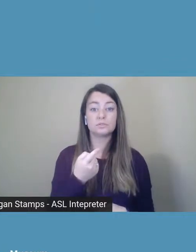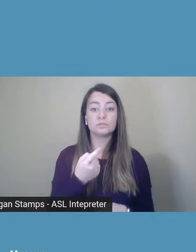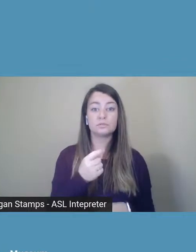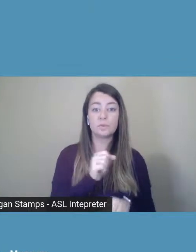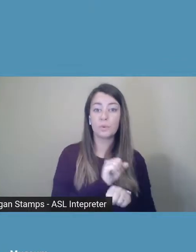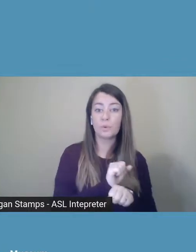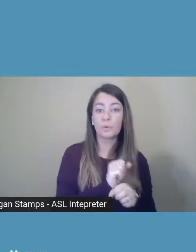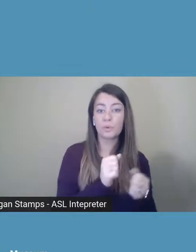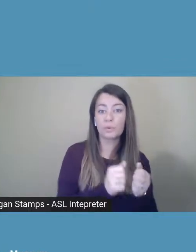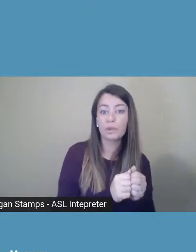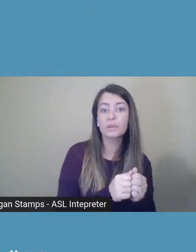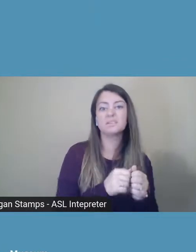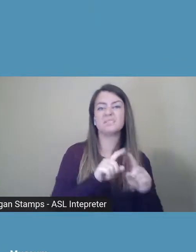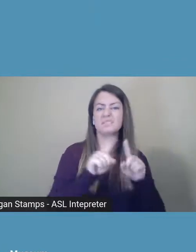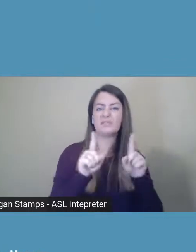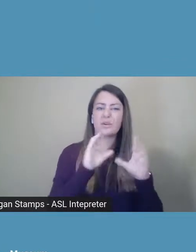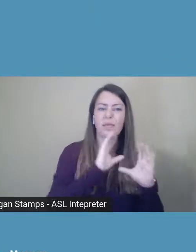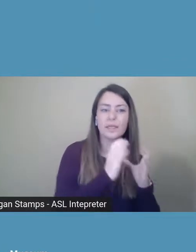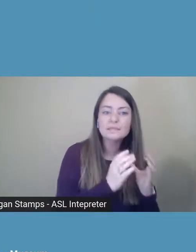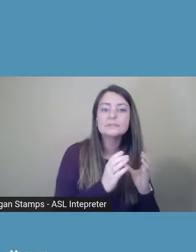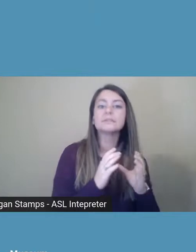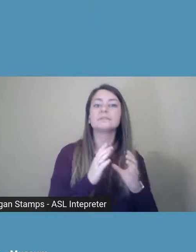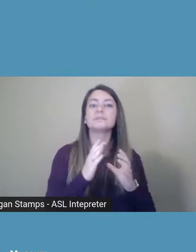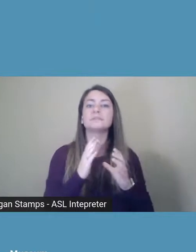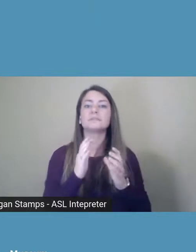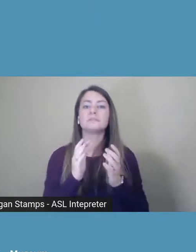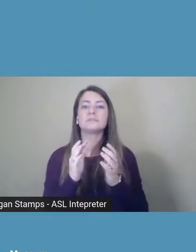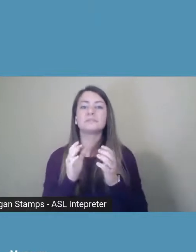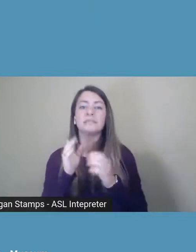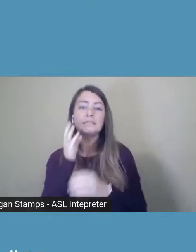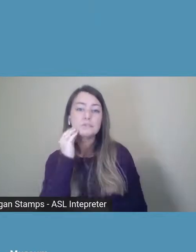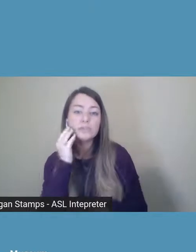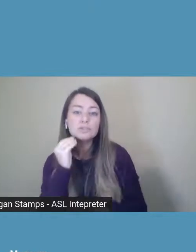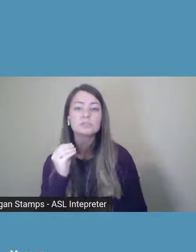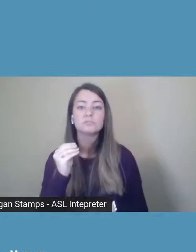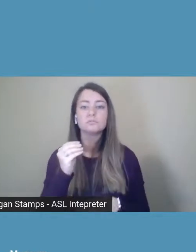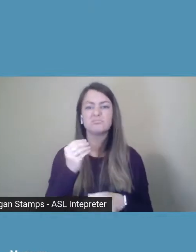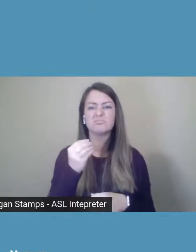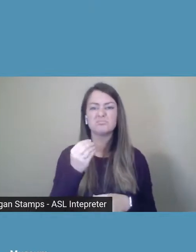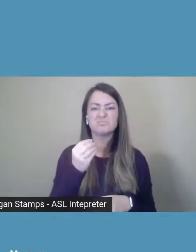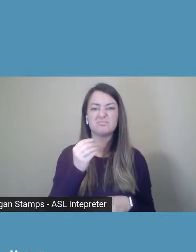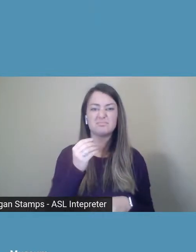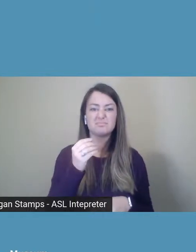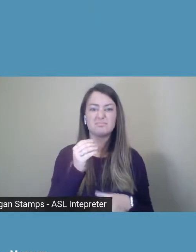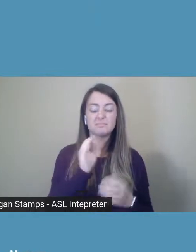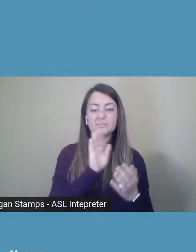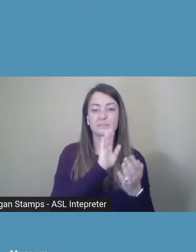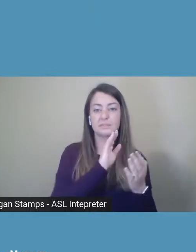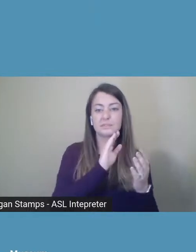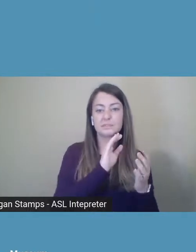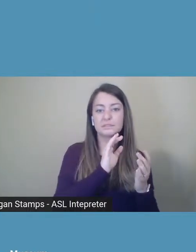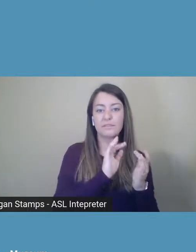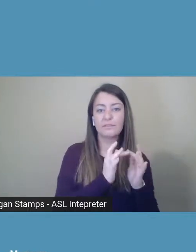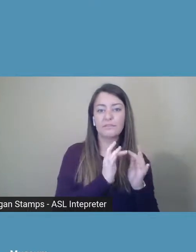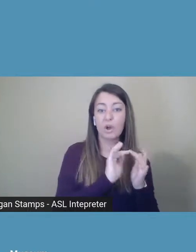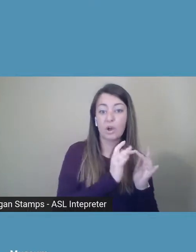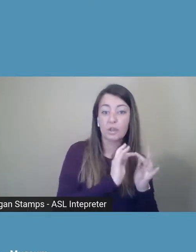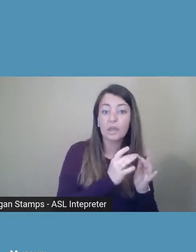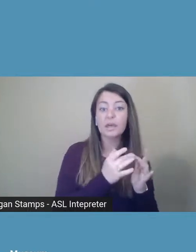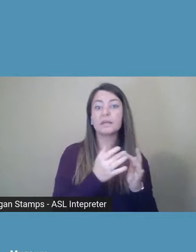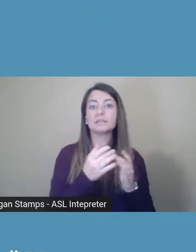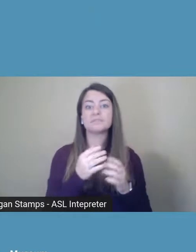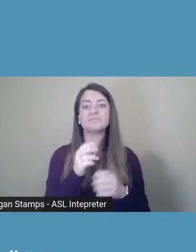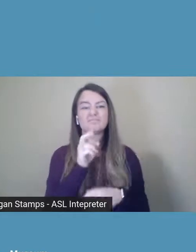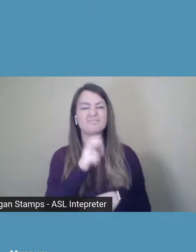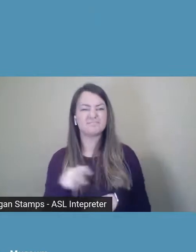internship, and docent programs, and has particular interests in interpretation, accessibility, collaboration, and technology.